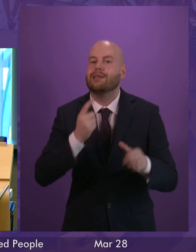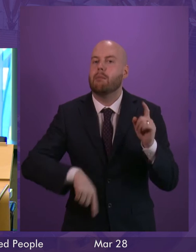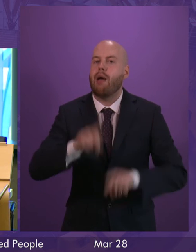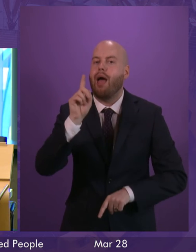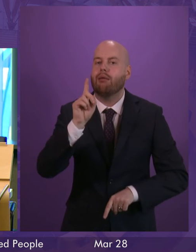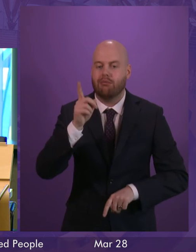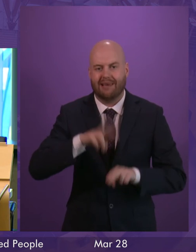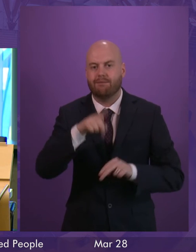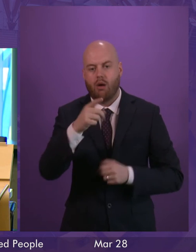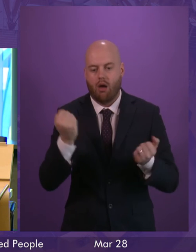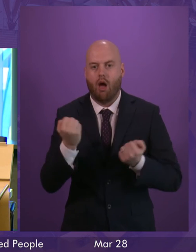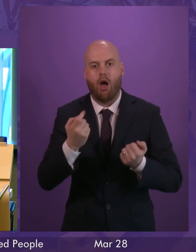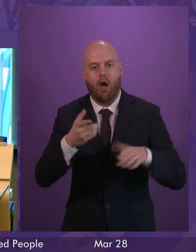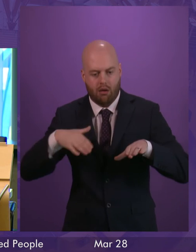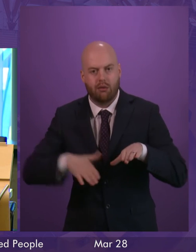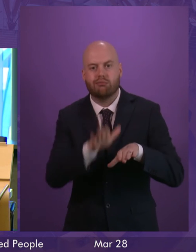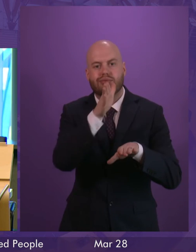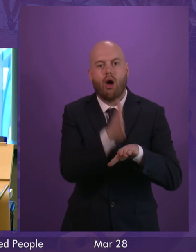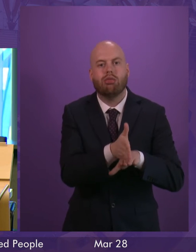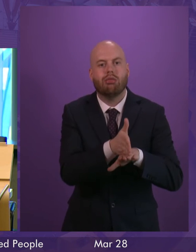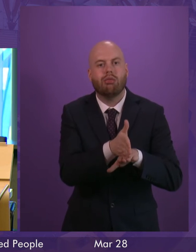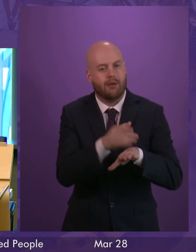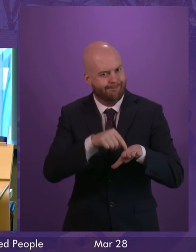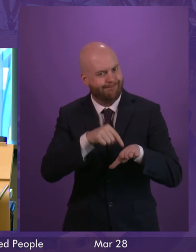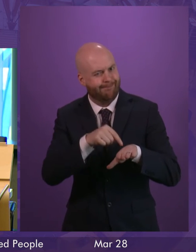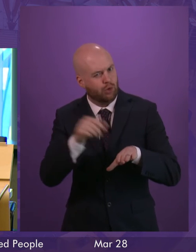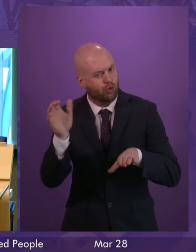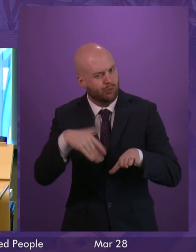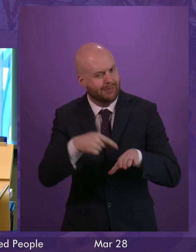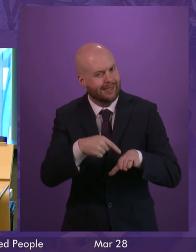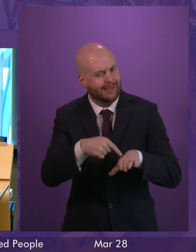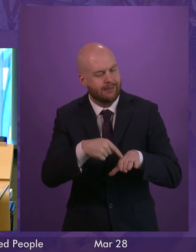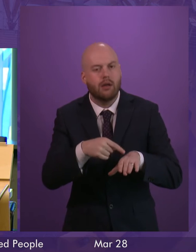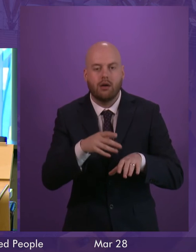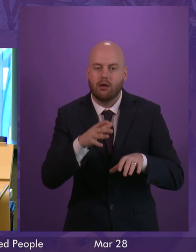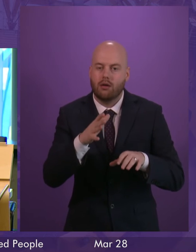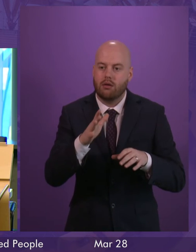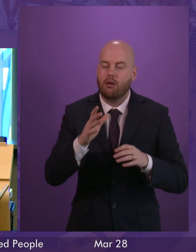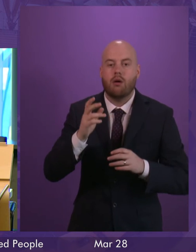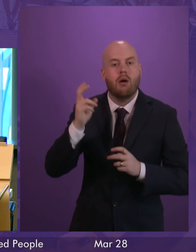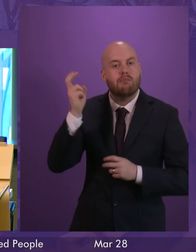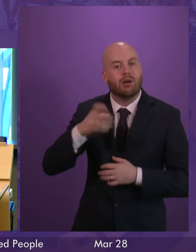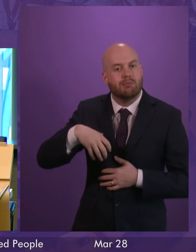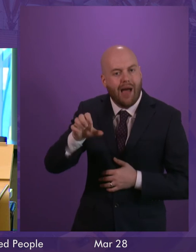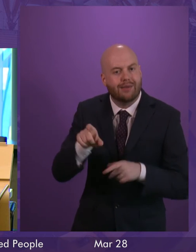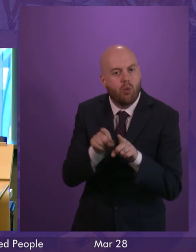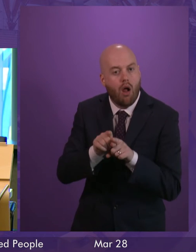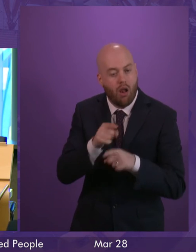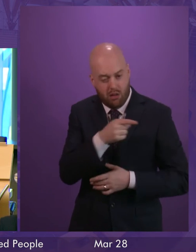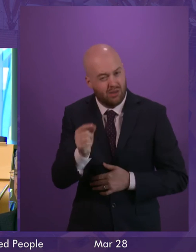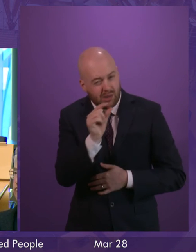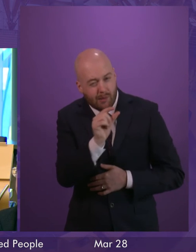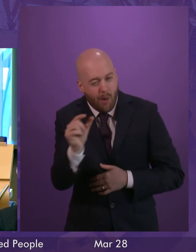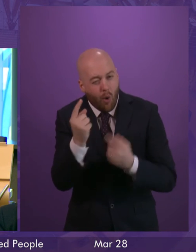continuation of free bus travel for disabled people are examples of effective and simple steps that can straightaway change a disabled